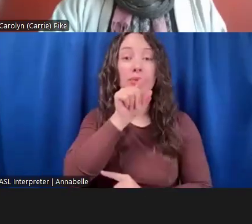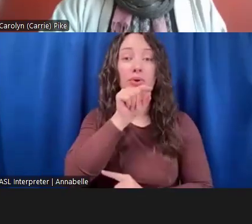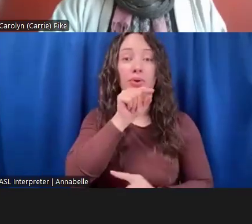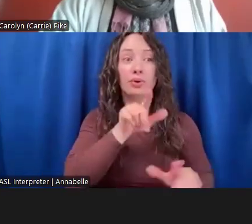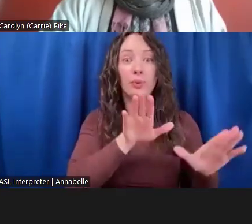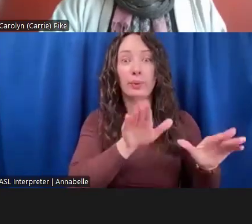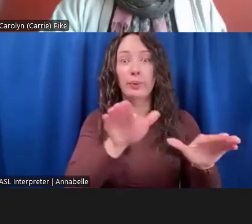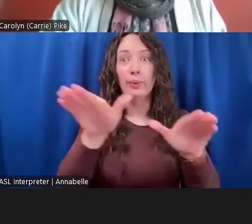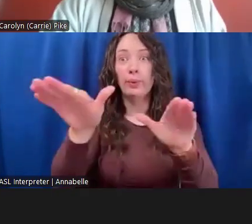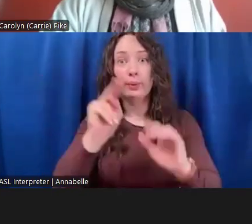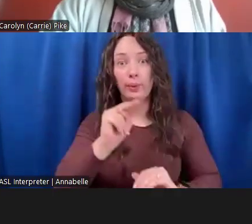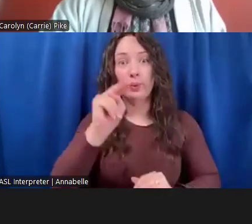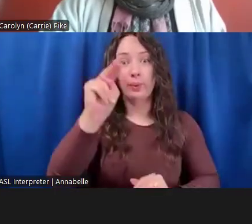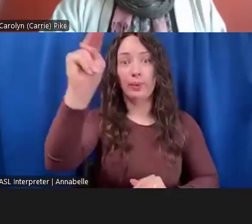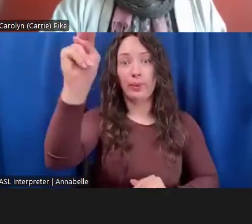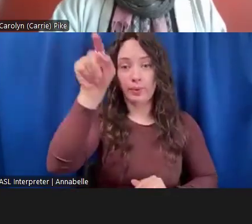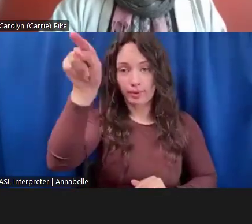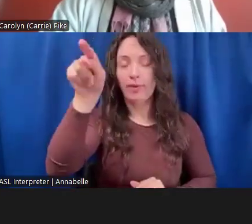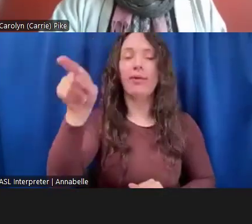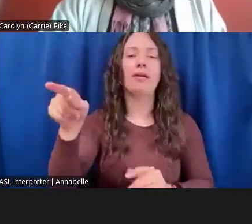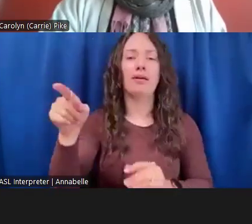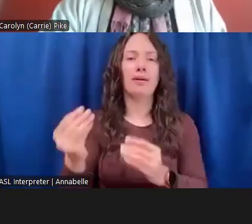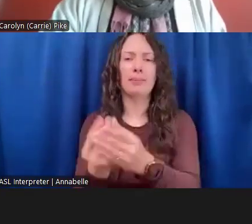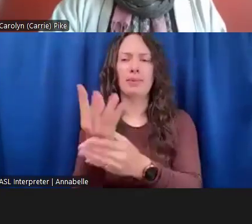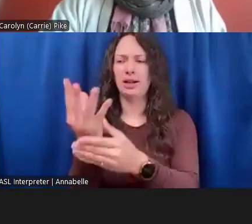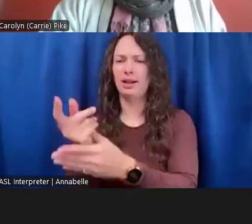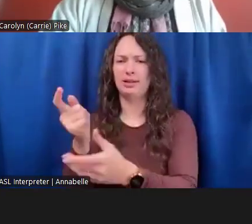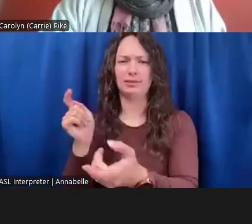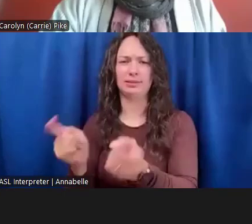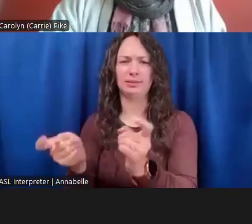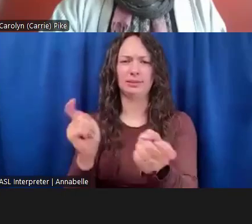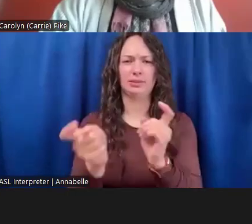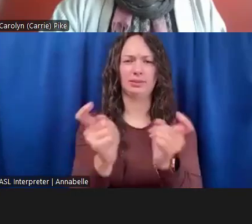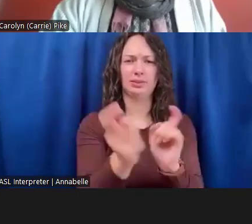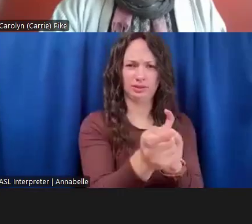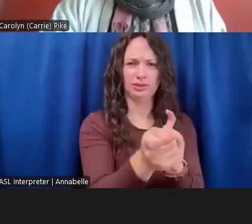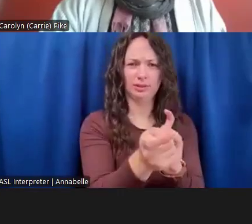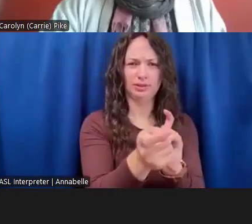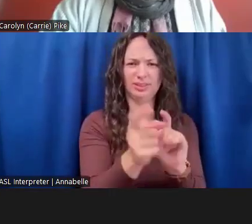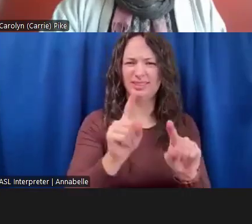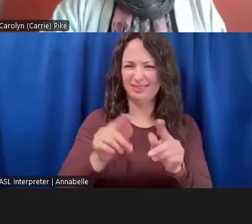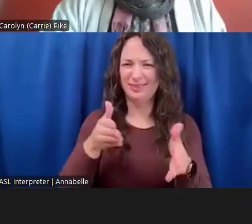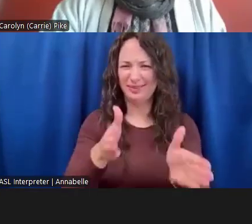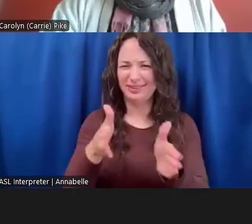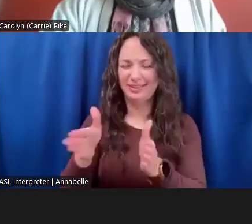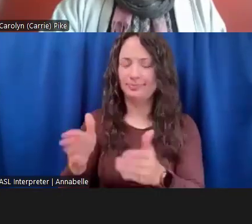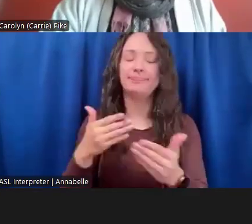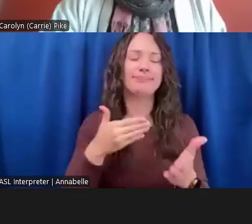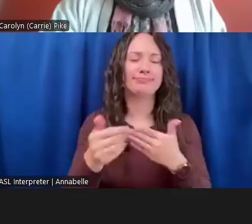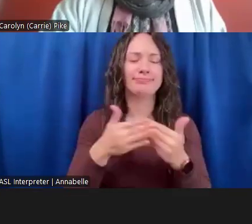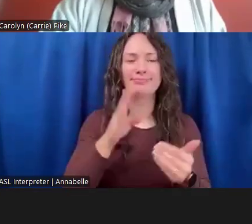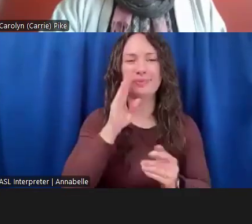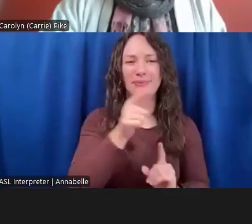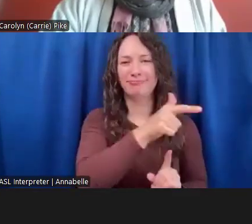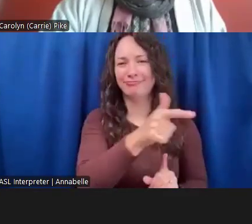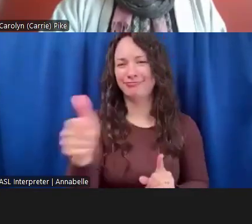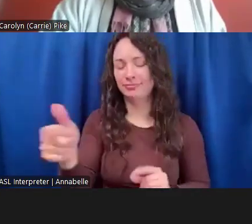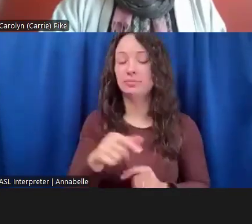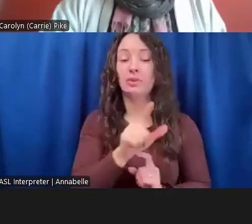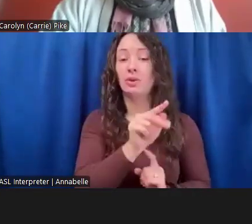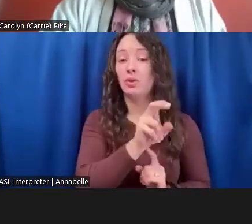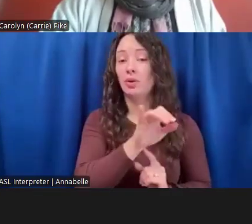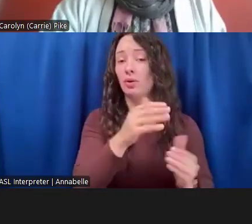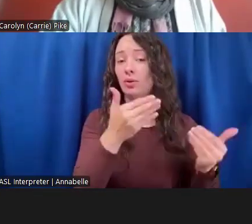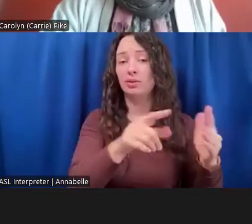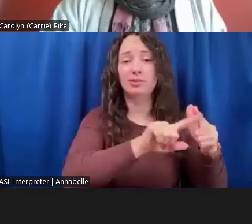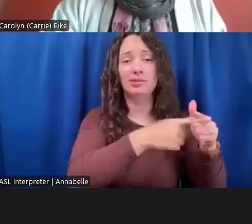plant species are adjusting in a different way. So those are some of the things we might hit, but we'll start moving around. And Tony, you can start it. We don't necessarily have to go in